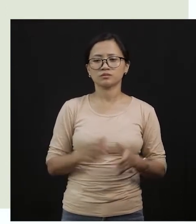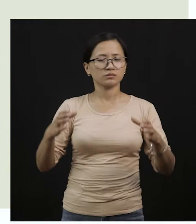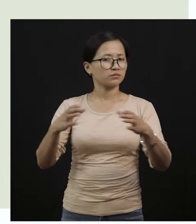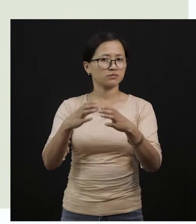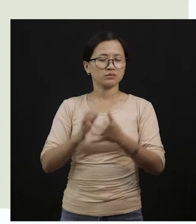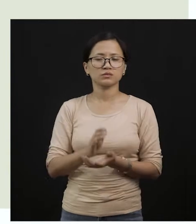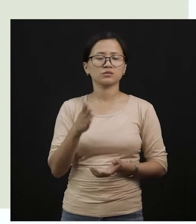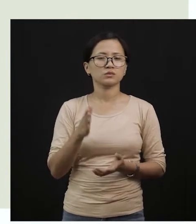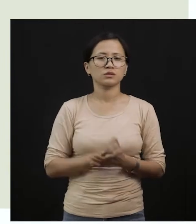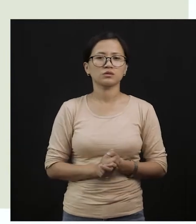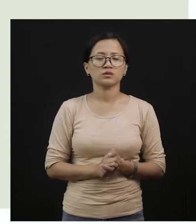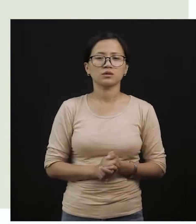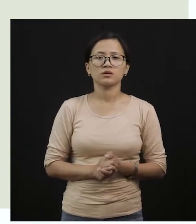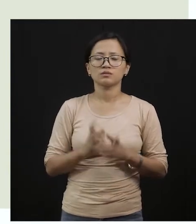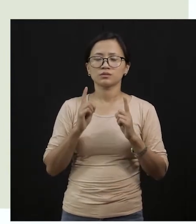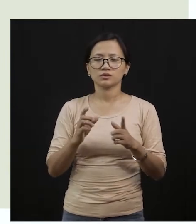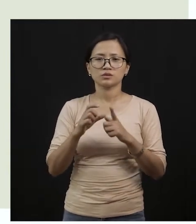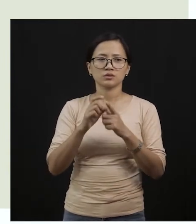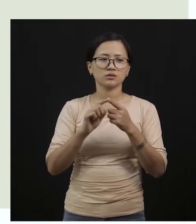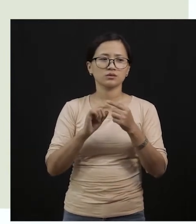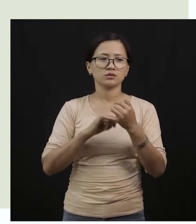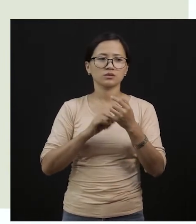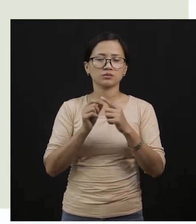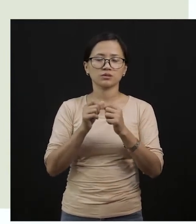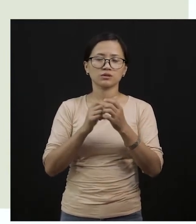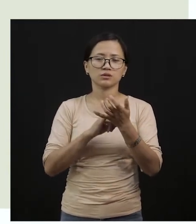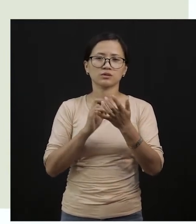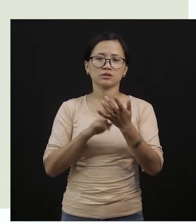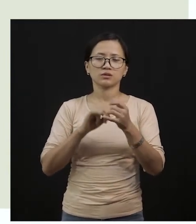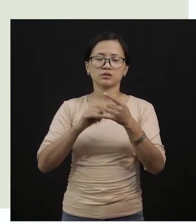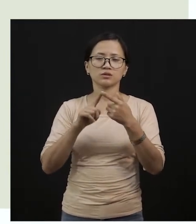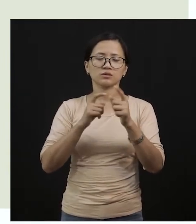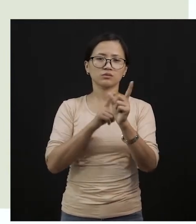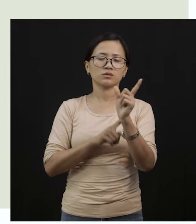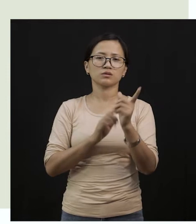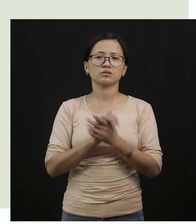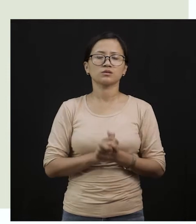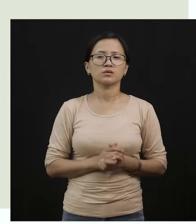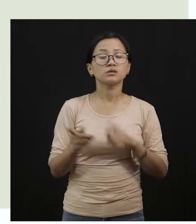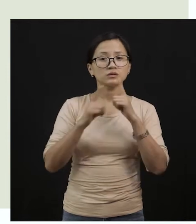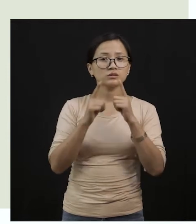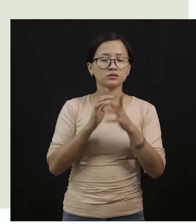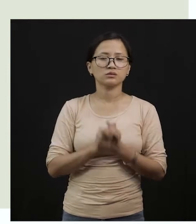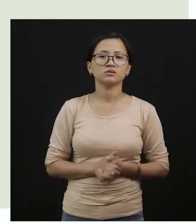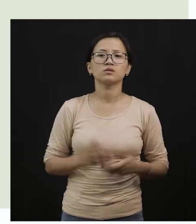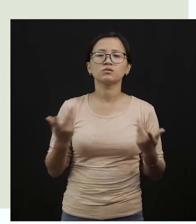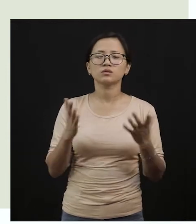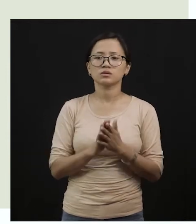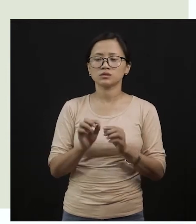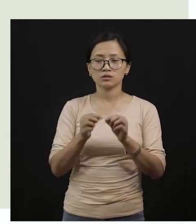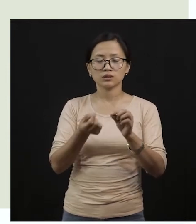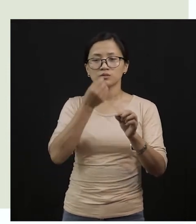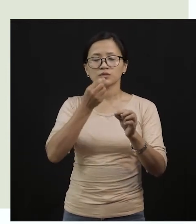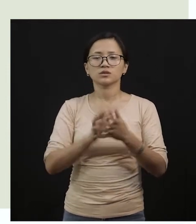but they also work in dispensaries, okay? We have already discussed about dispensaries, right? Where medicines